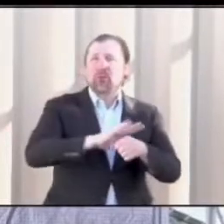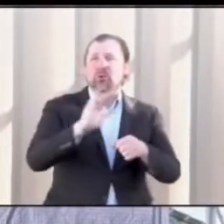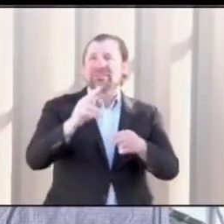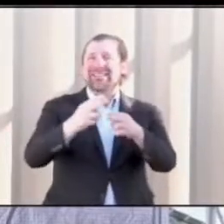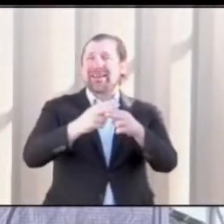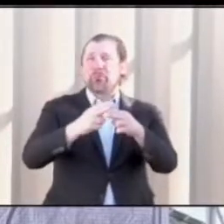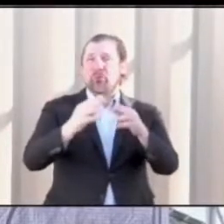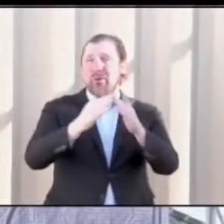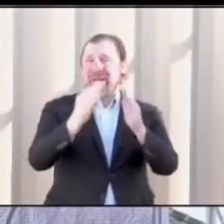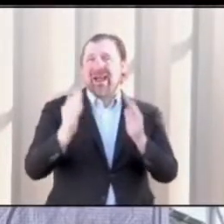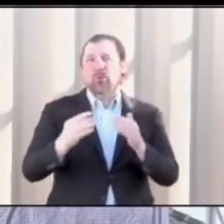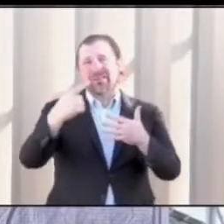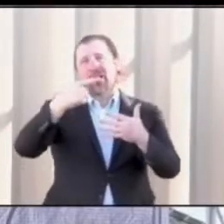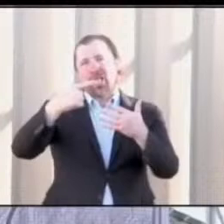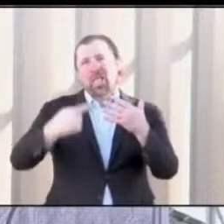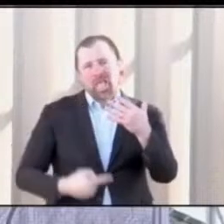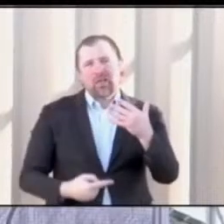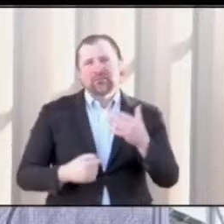housing, etc.